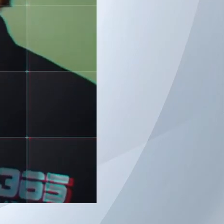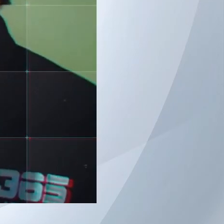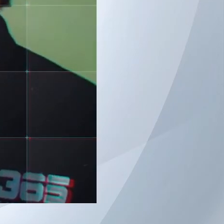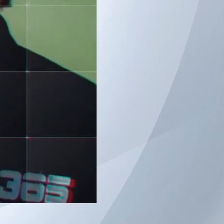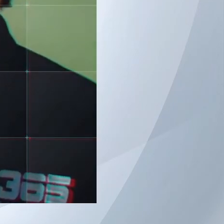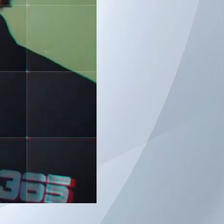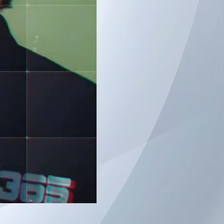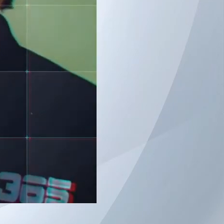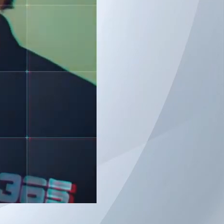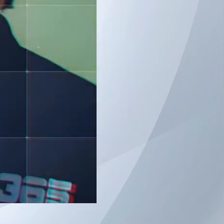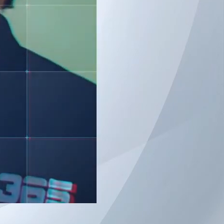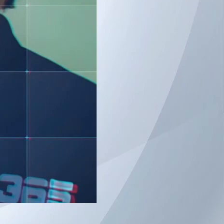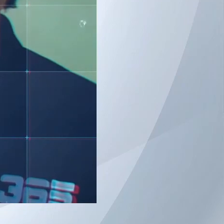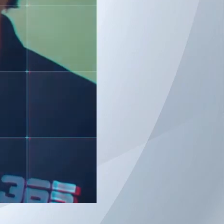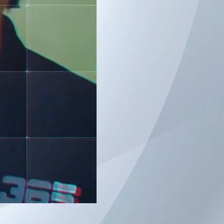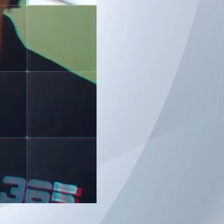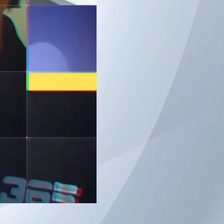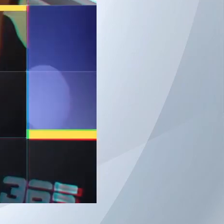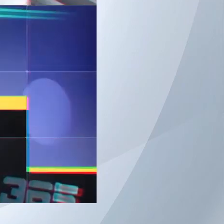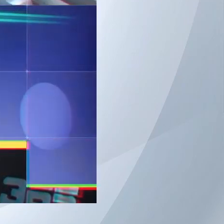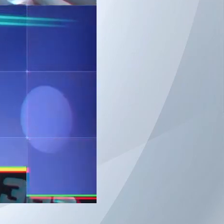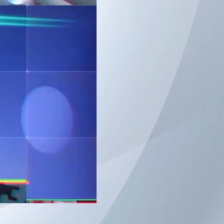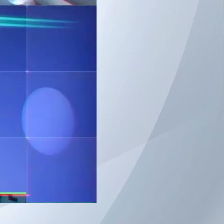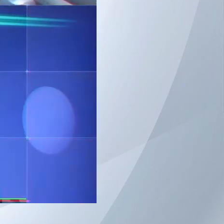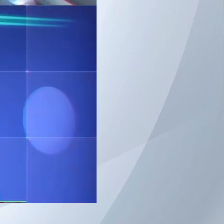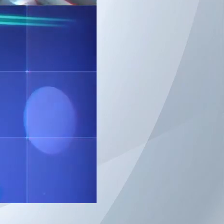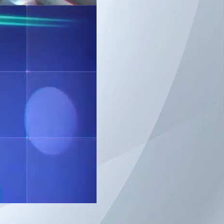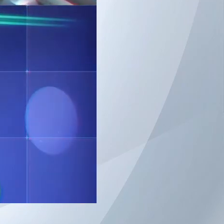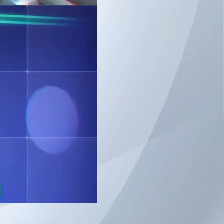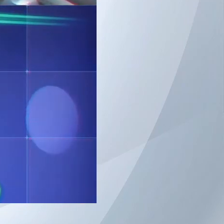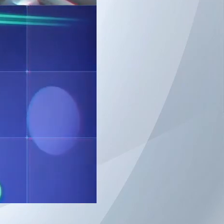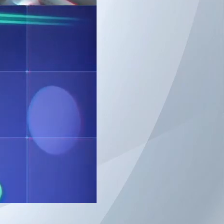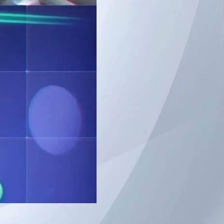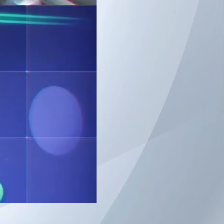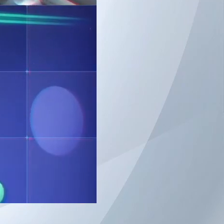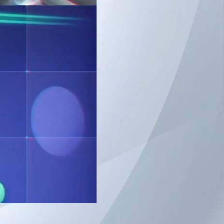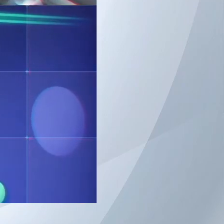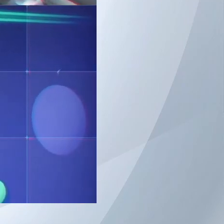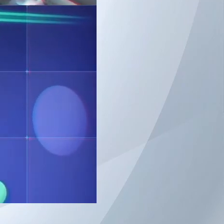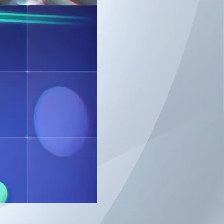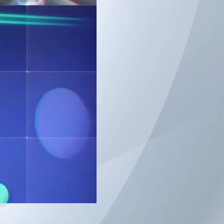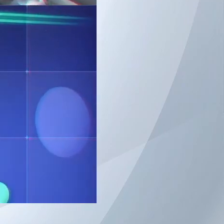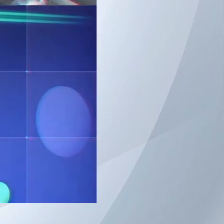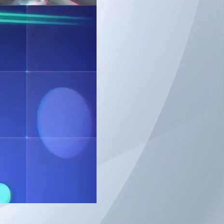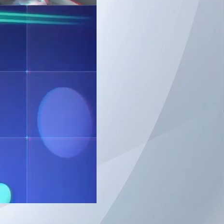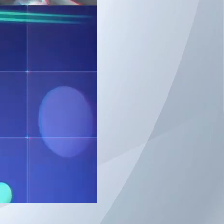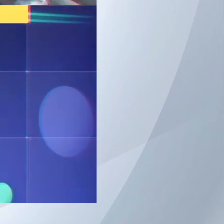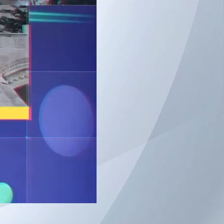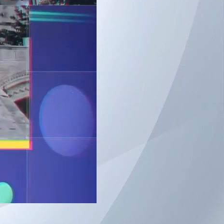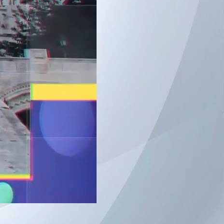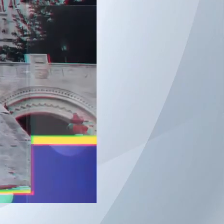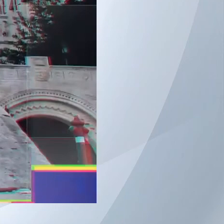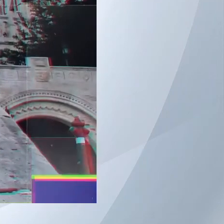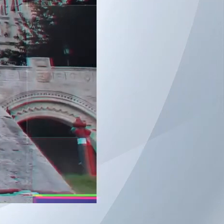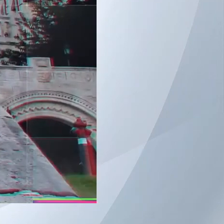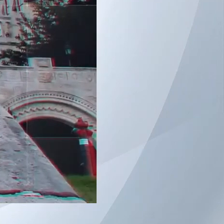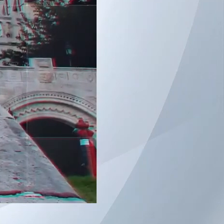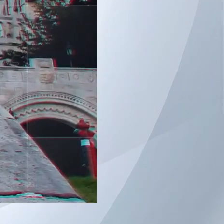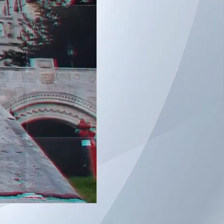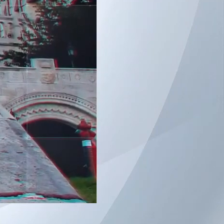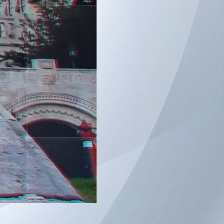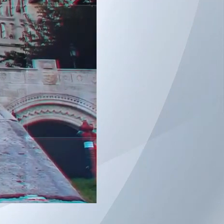Stefano Tempesta, dall'Australia. Hallo, ik ben Albert Schot uit Nederland. Hi, I'm Maarten Goed from the Netherlands.